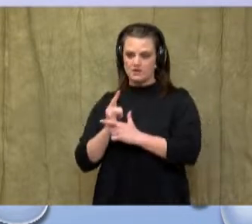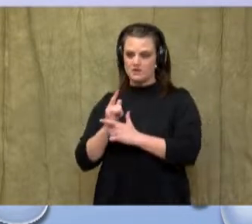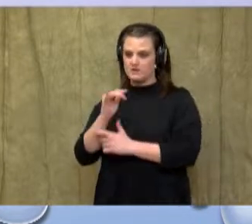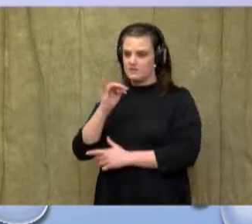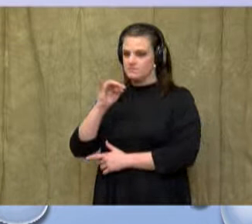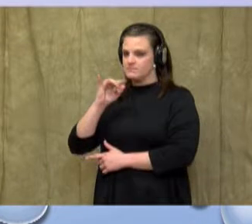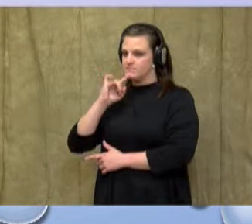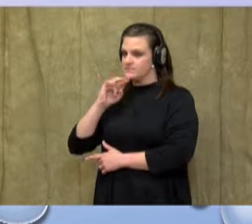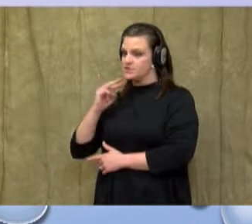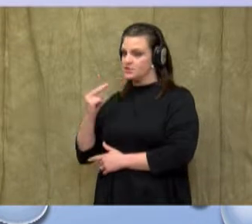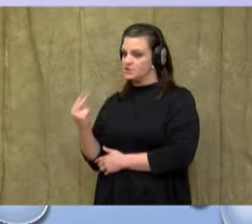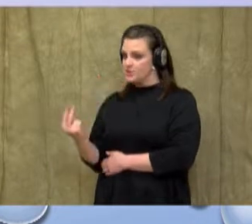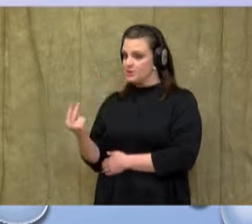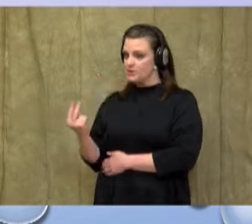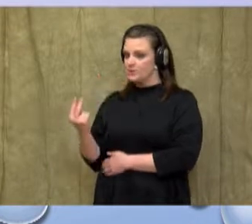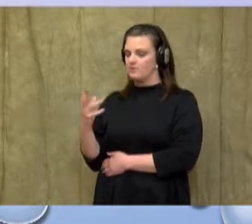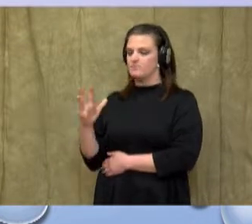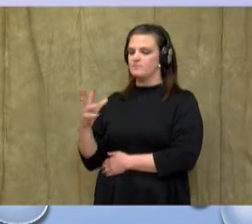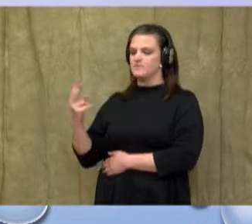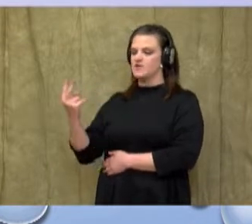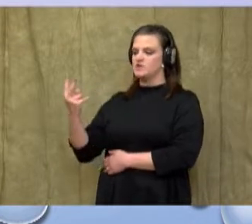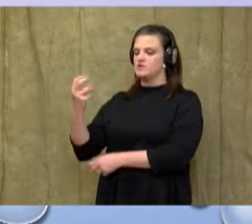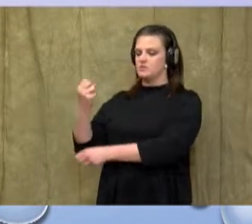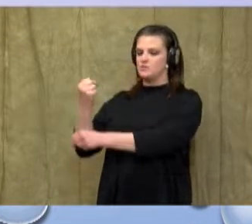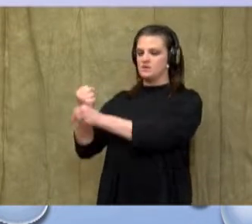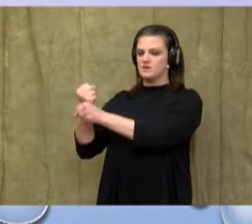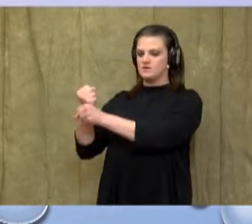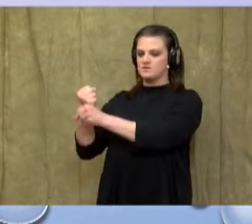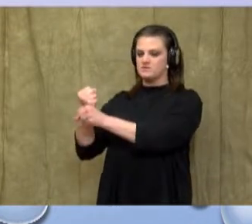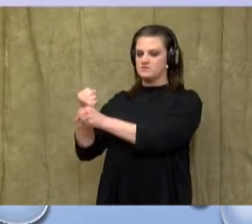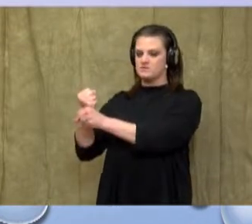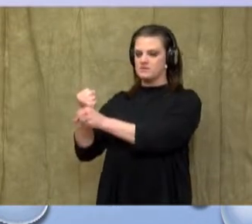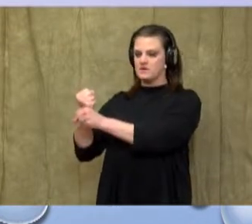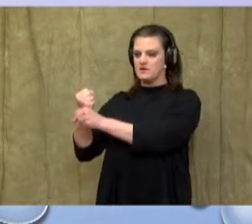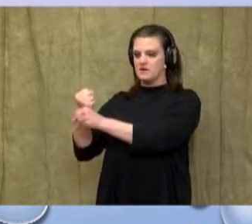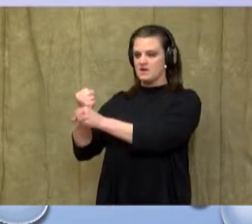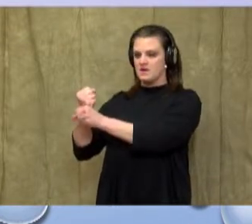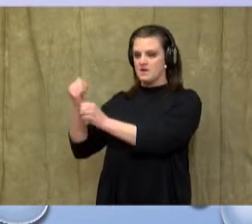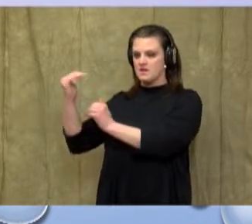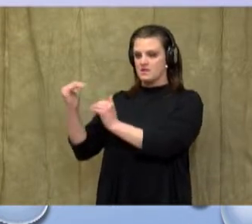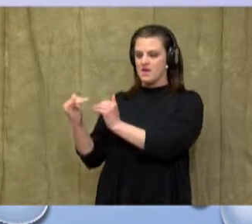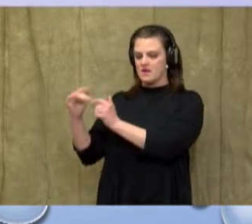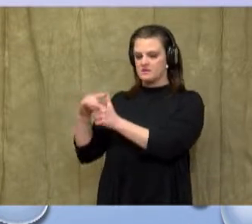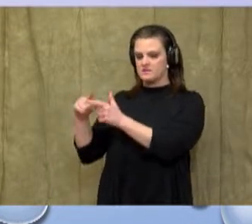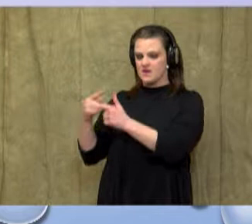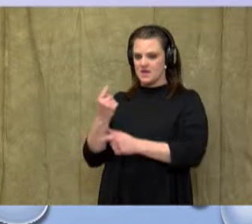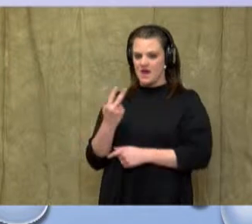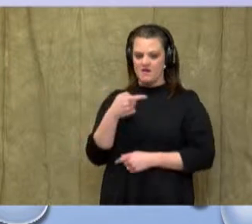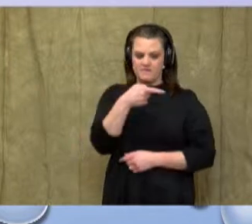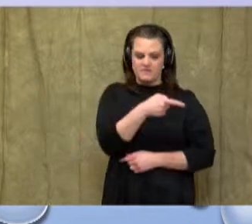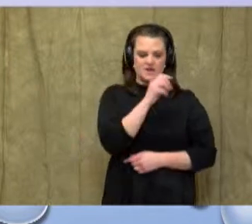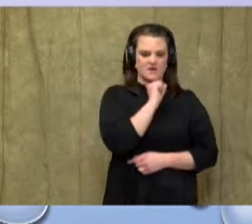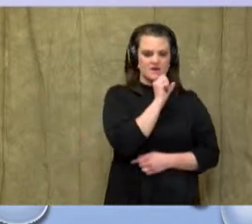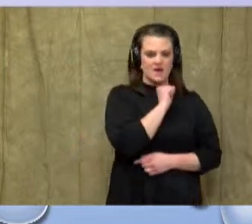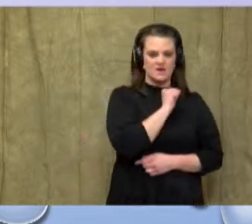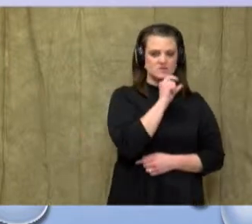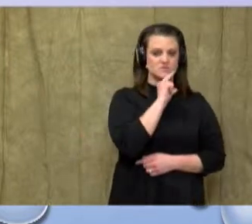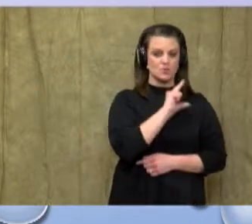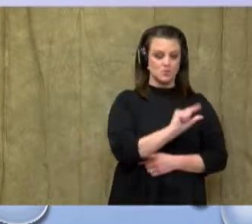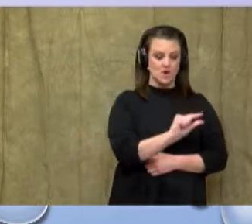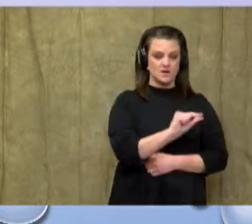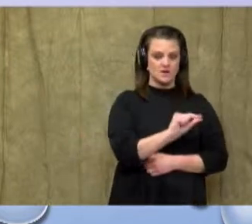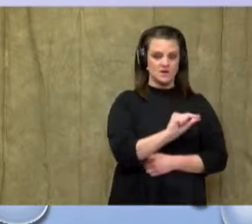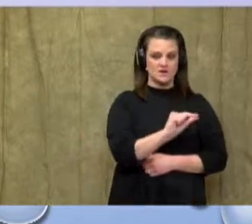is 2 years less than half his age. How old